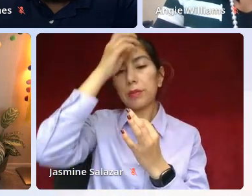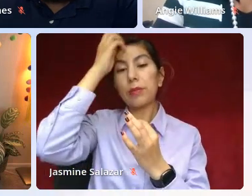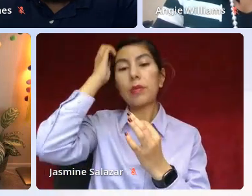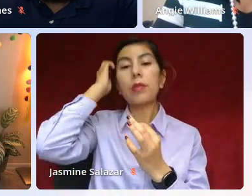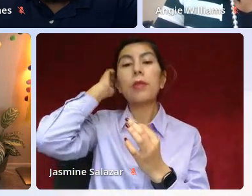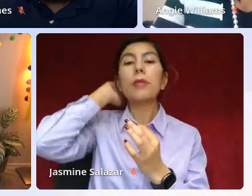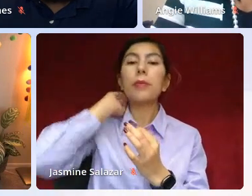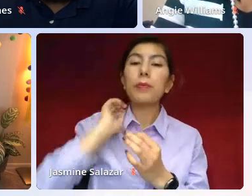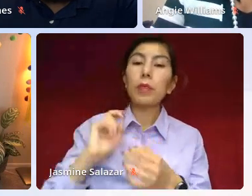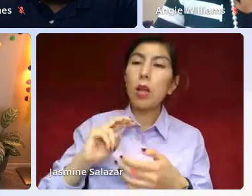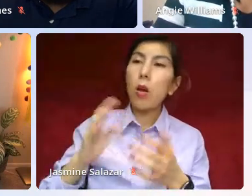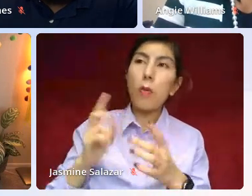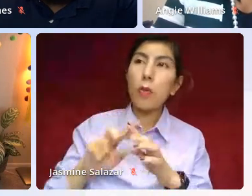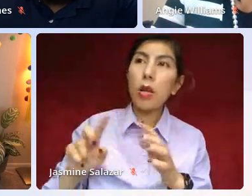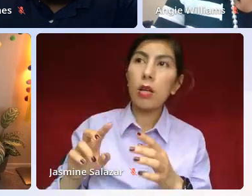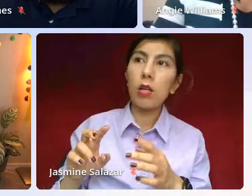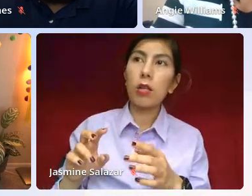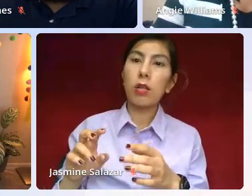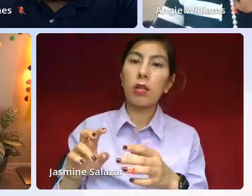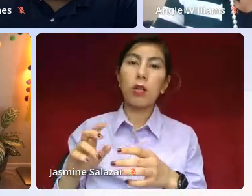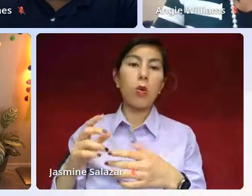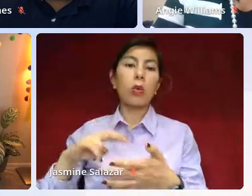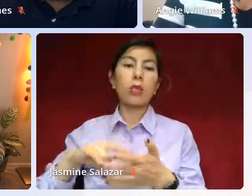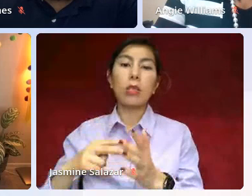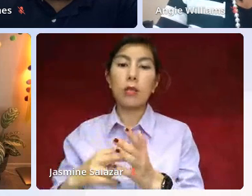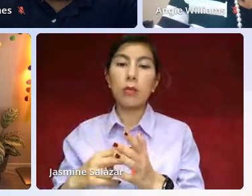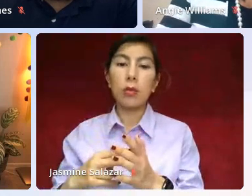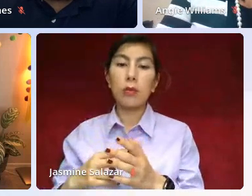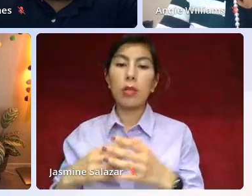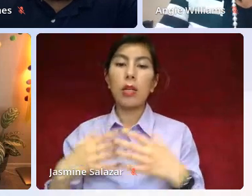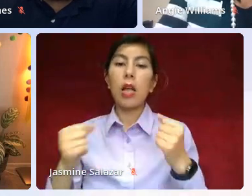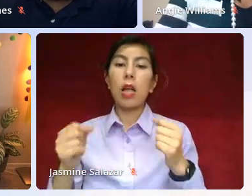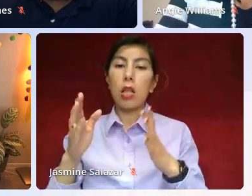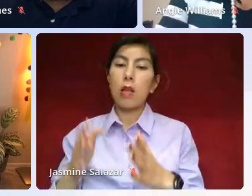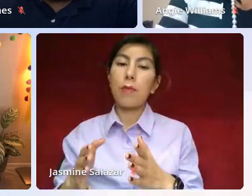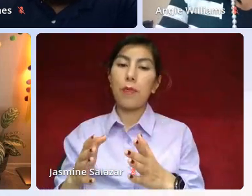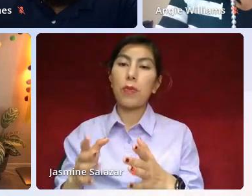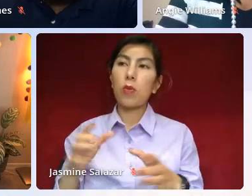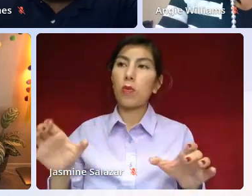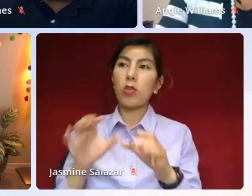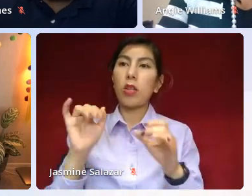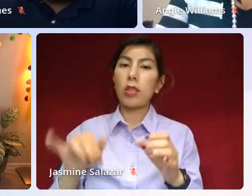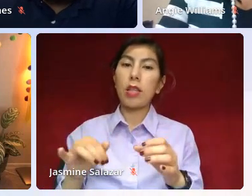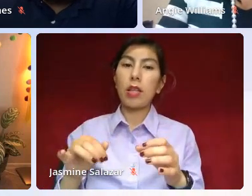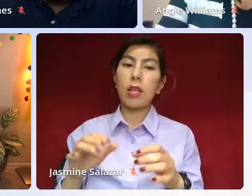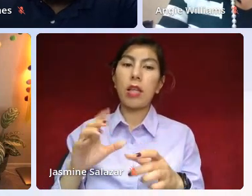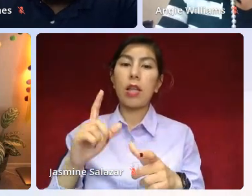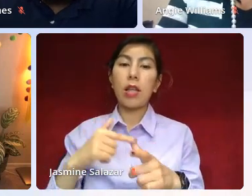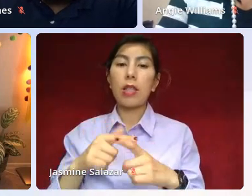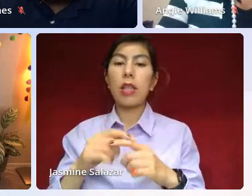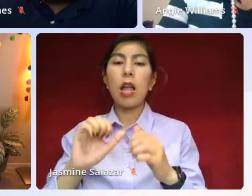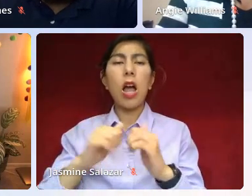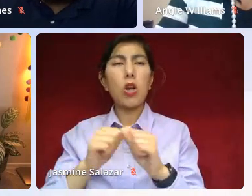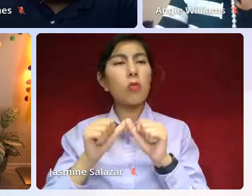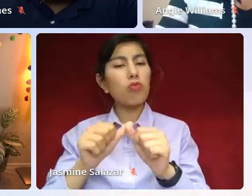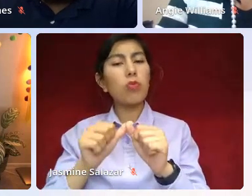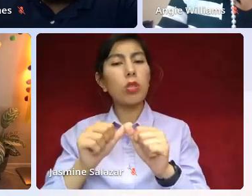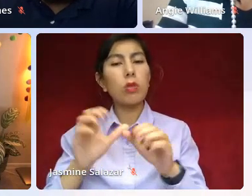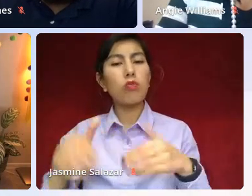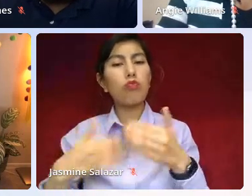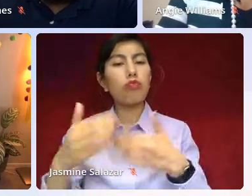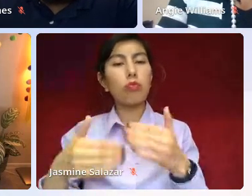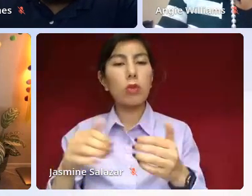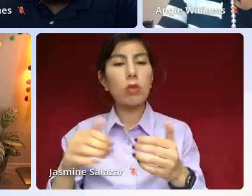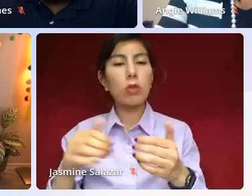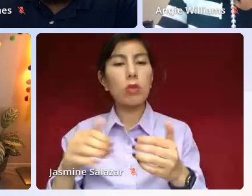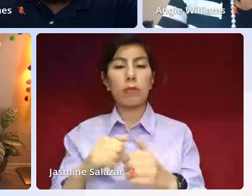what does it mean to be a healthy, yaki person. We've done that. And then how do we keep going? And what do we need to, maybe we got to